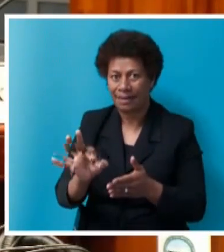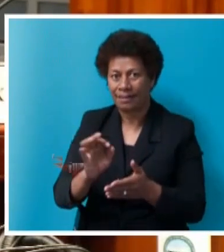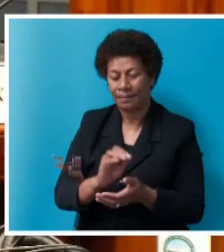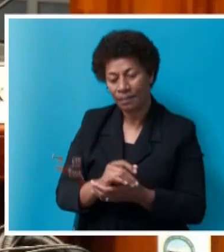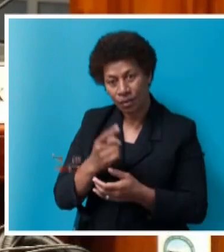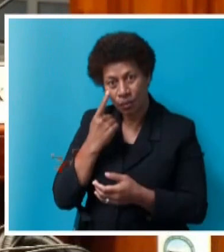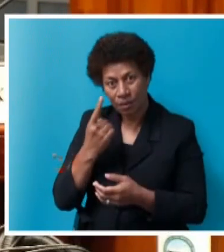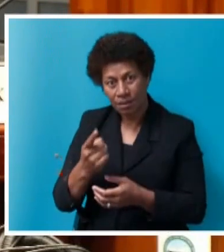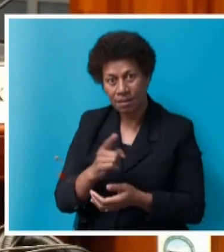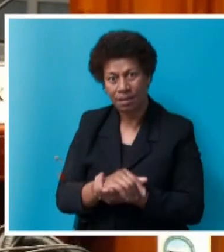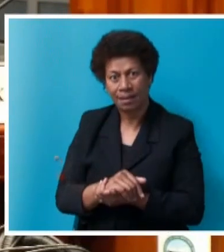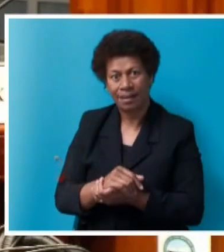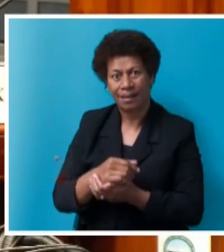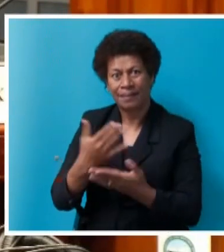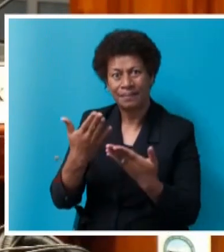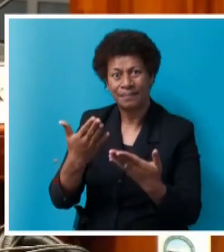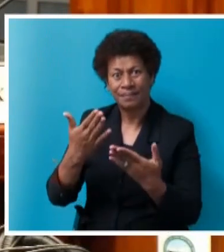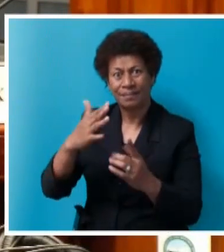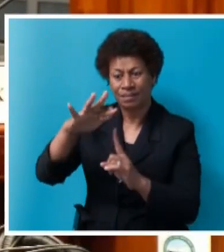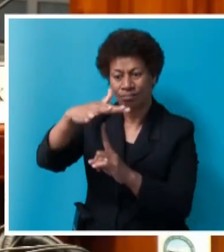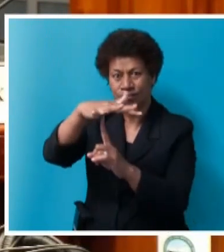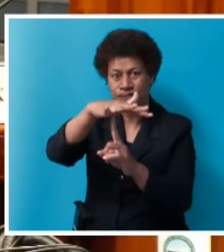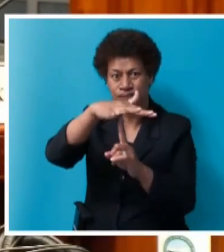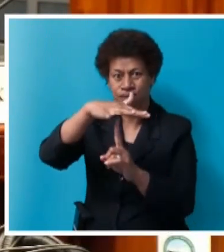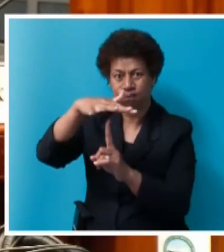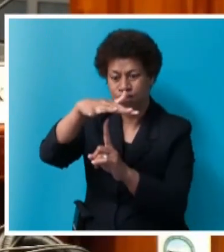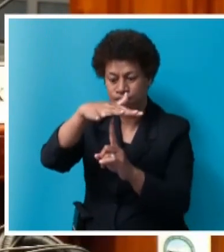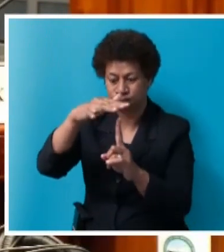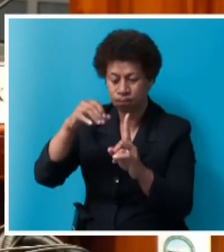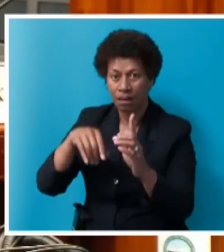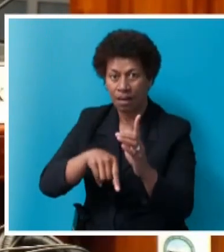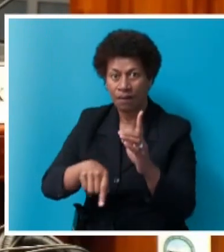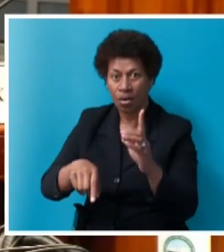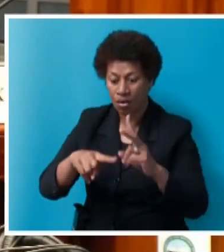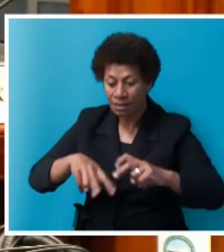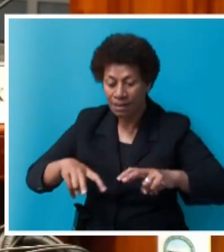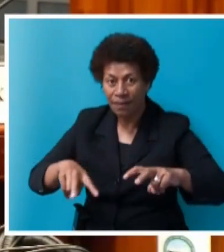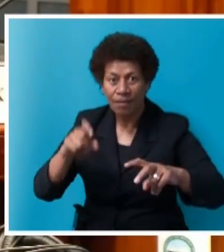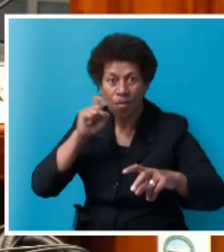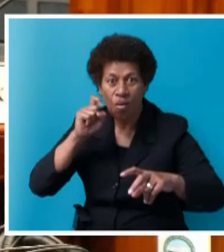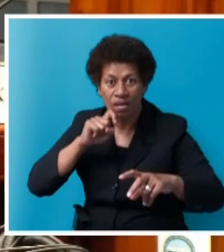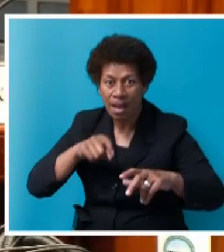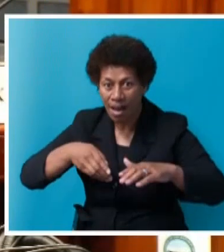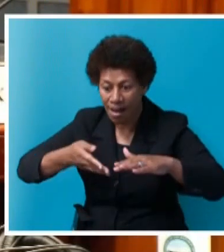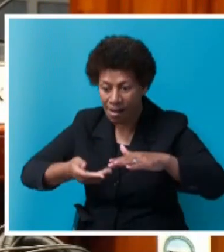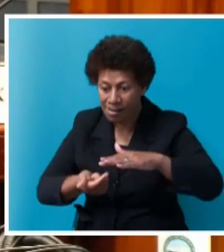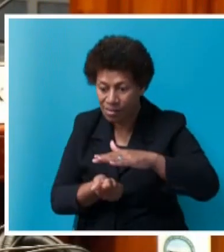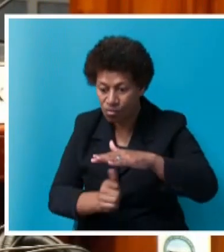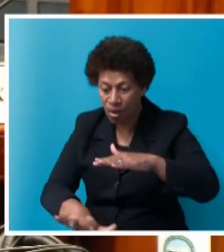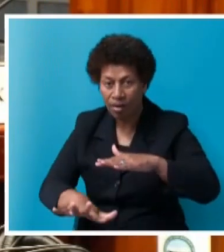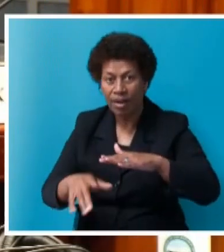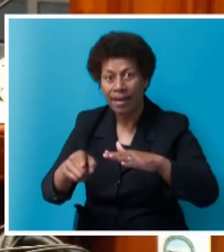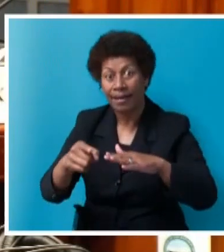of airborne geophysics and the engagement of 4 private drilling companies